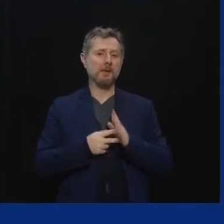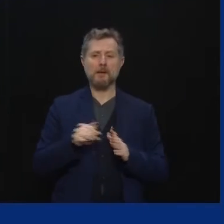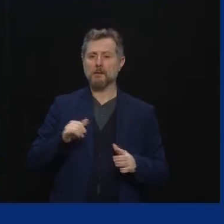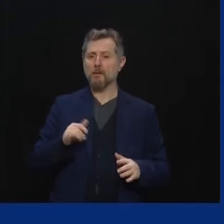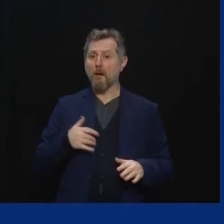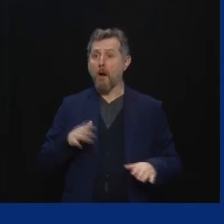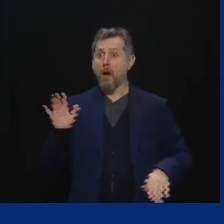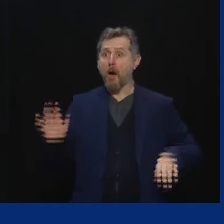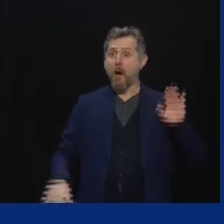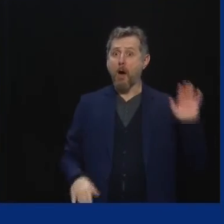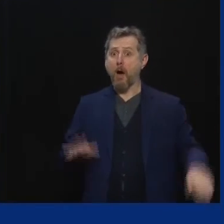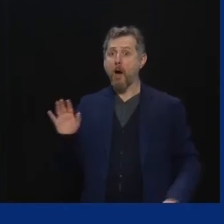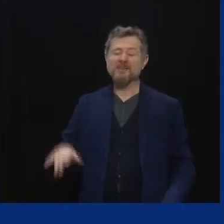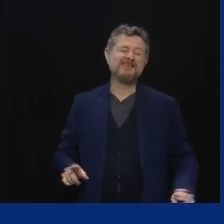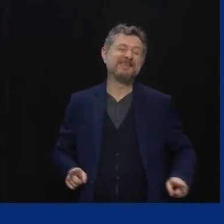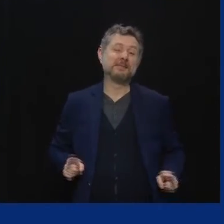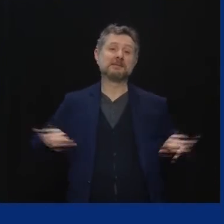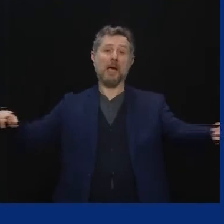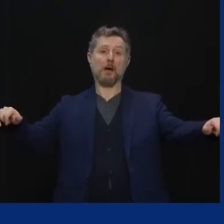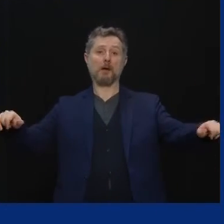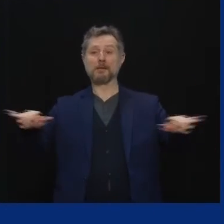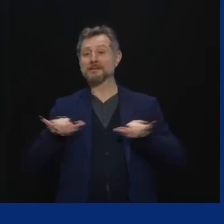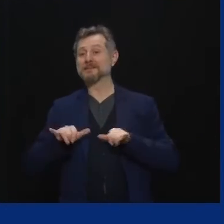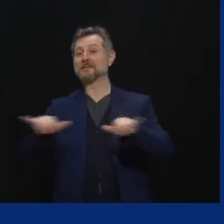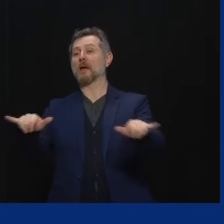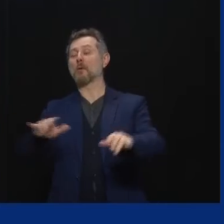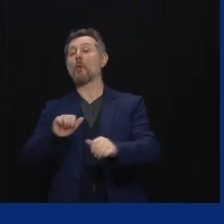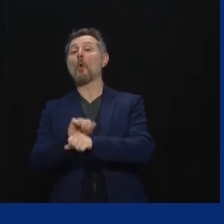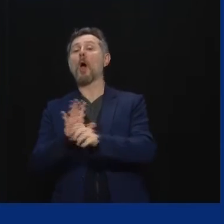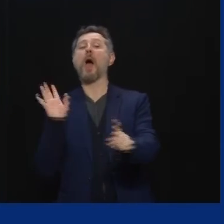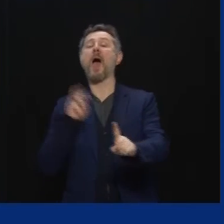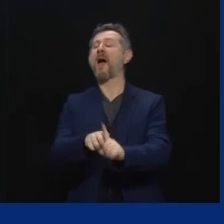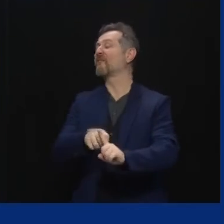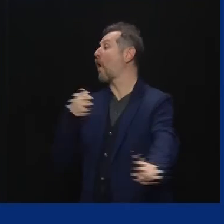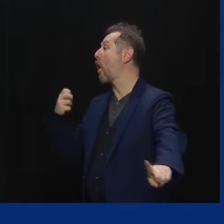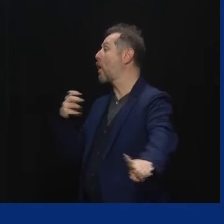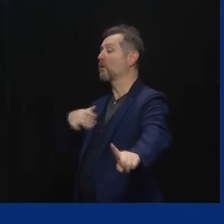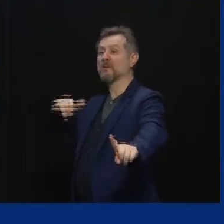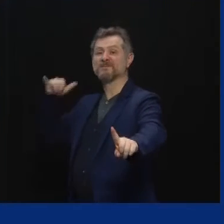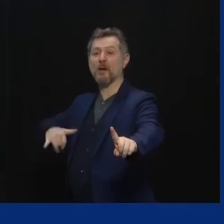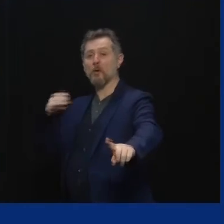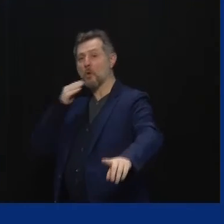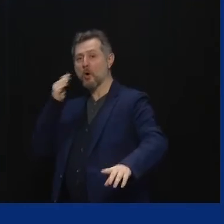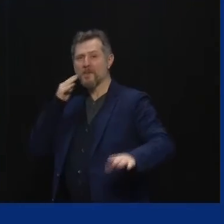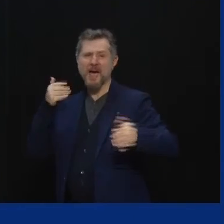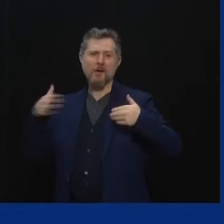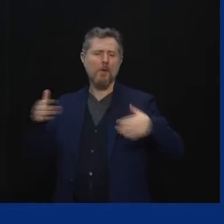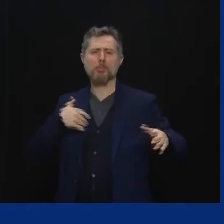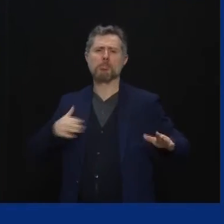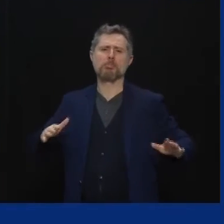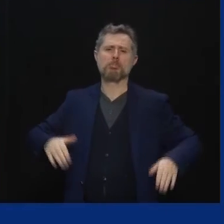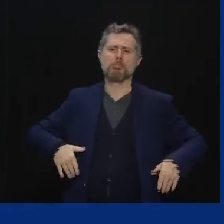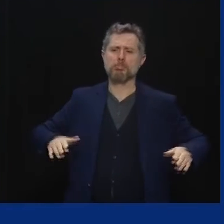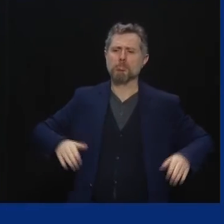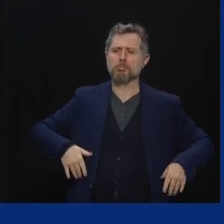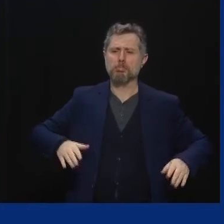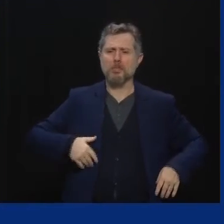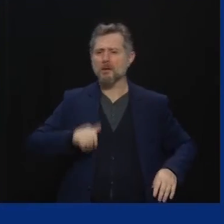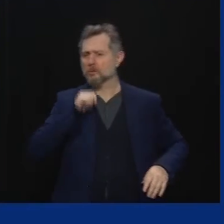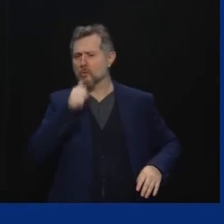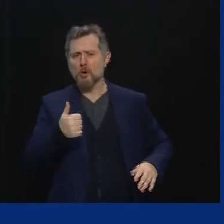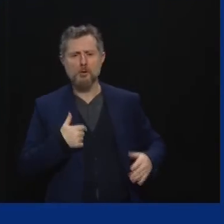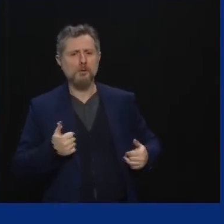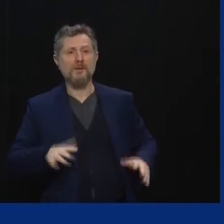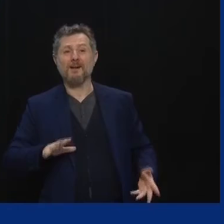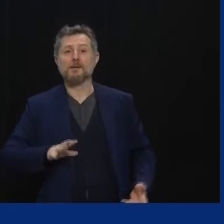COVID home and stay out of the work. We are not there yet. I will not cause a panic among the people of this